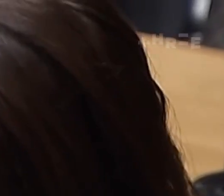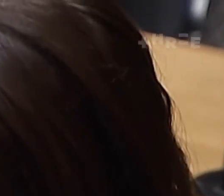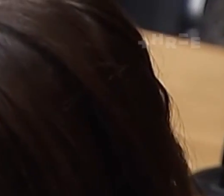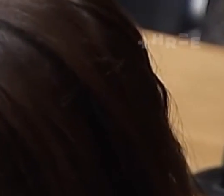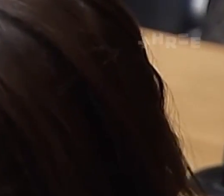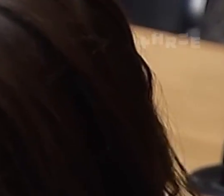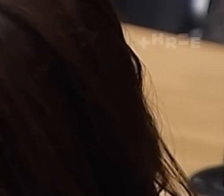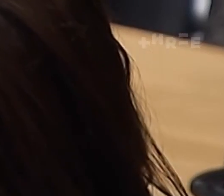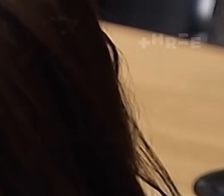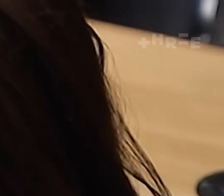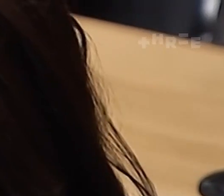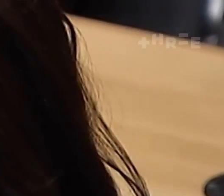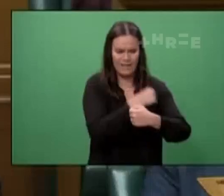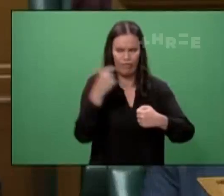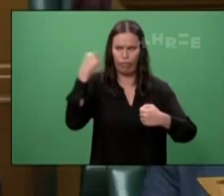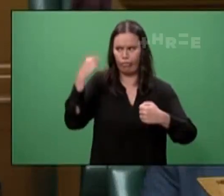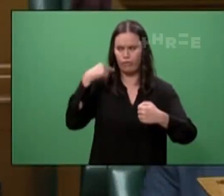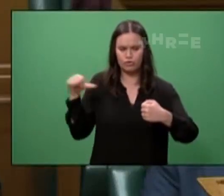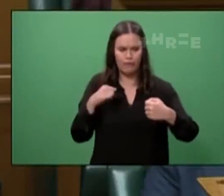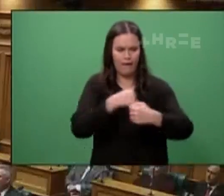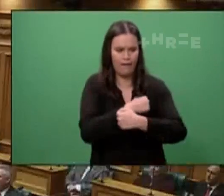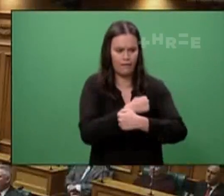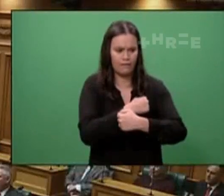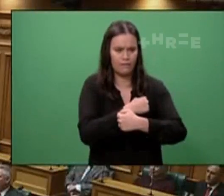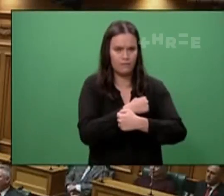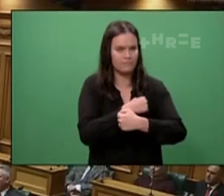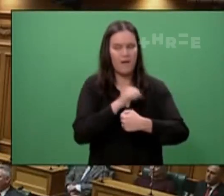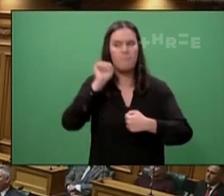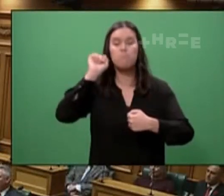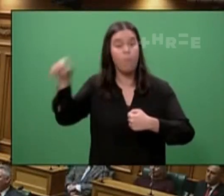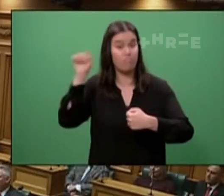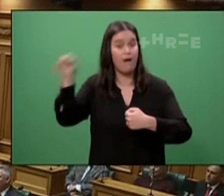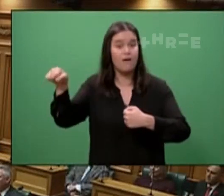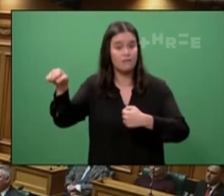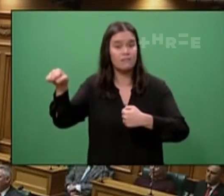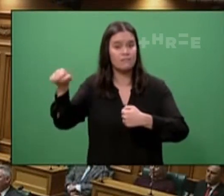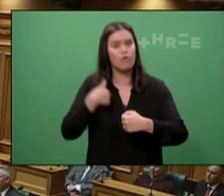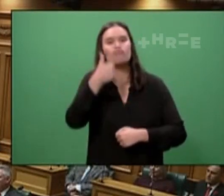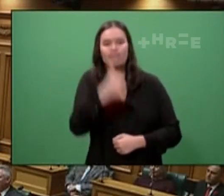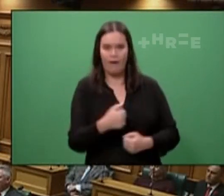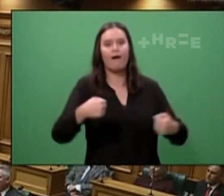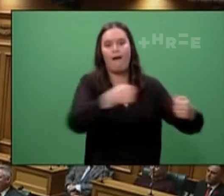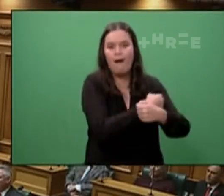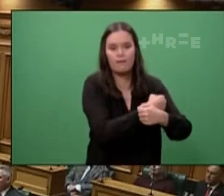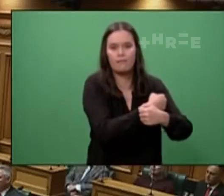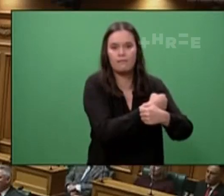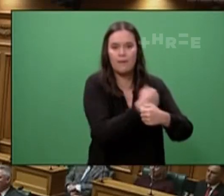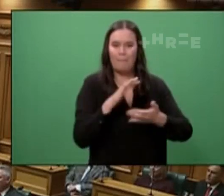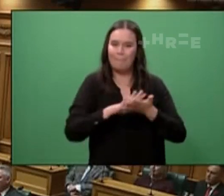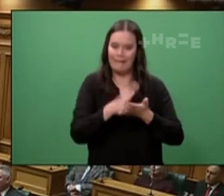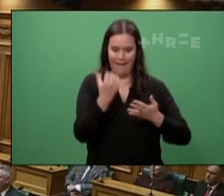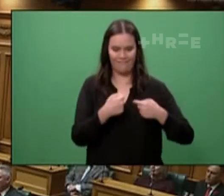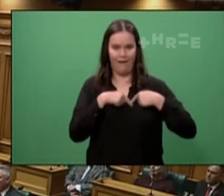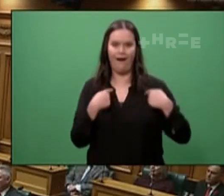final words of a political powerhouse. I would rather be criticised for being a hugger than being heartless. And